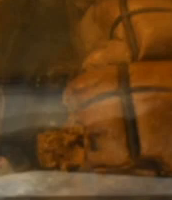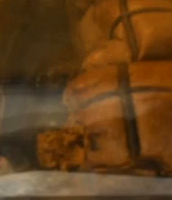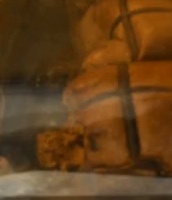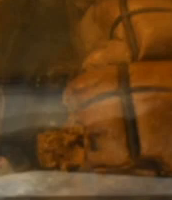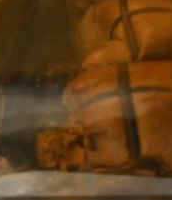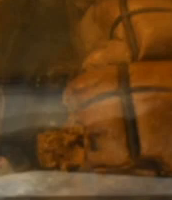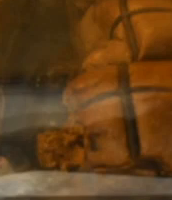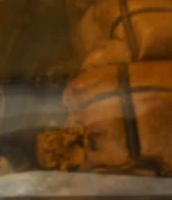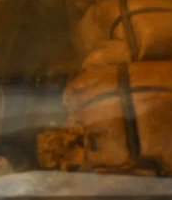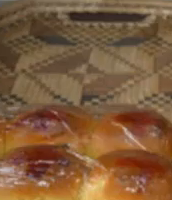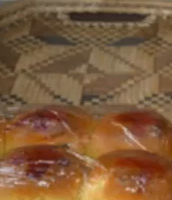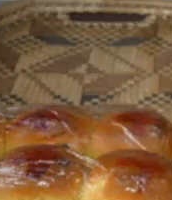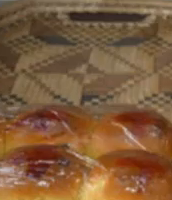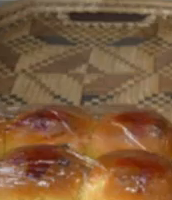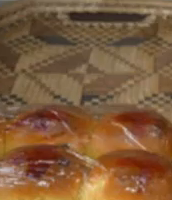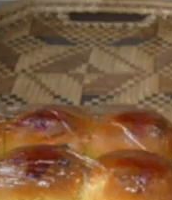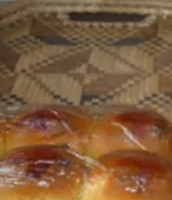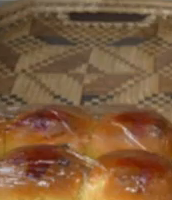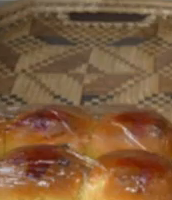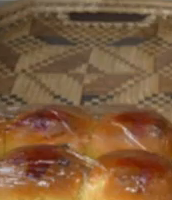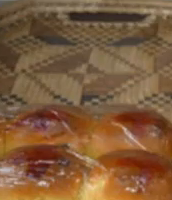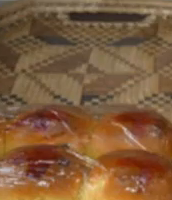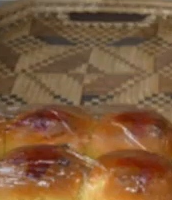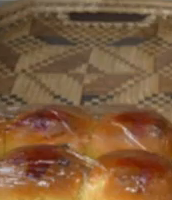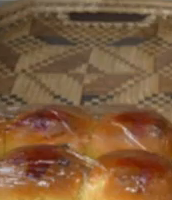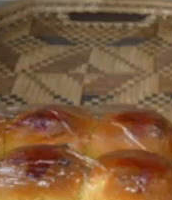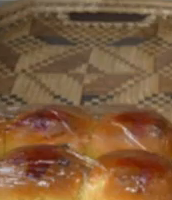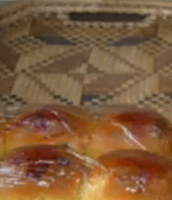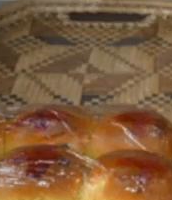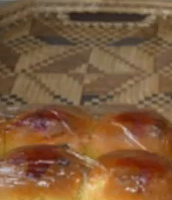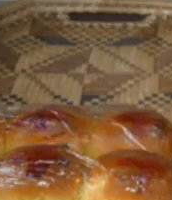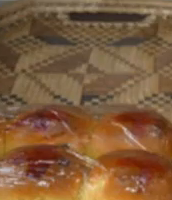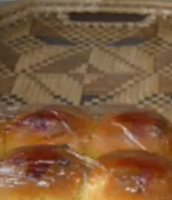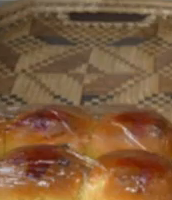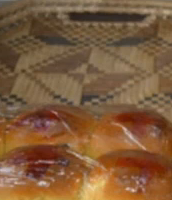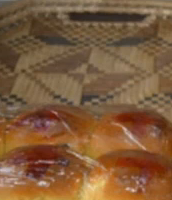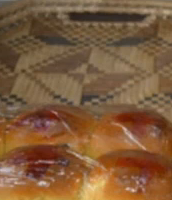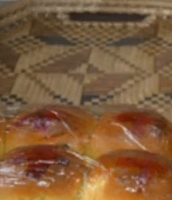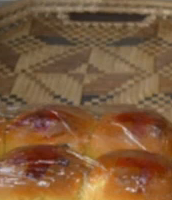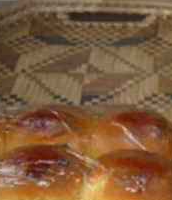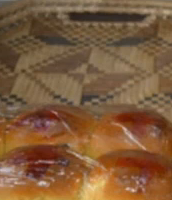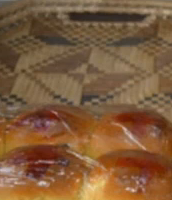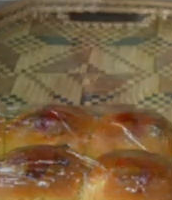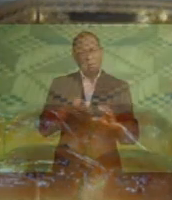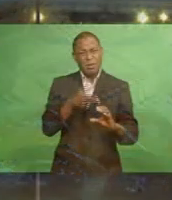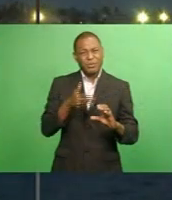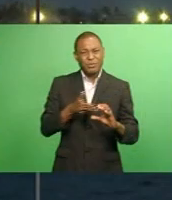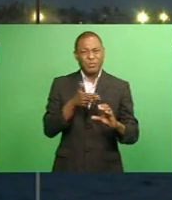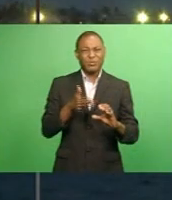FBC News online team. You can send us newsworthy pictures and videos. Email